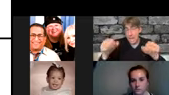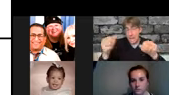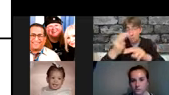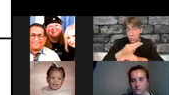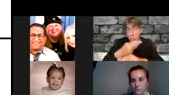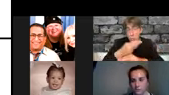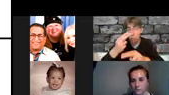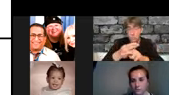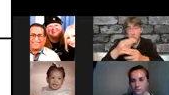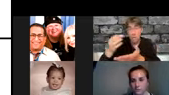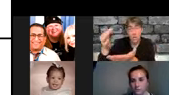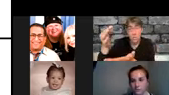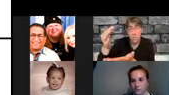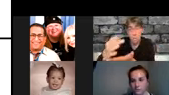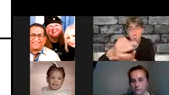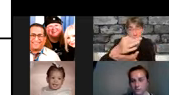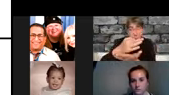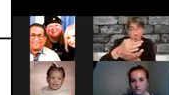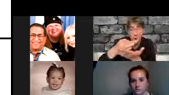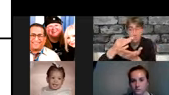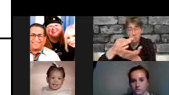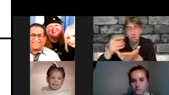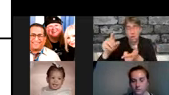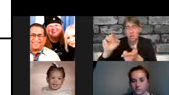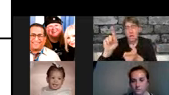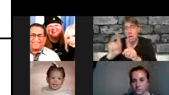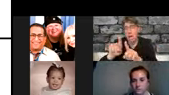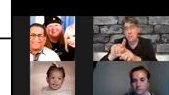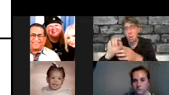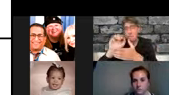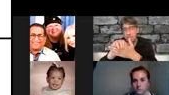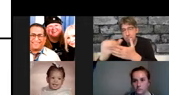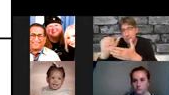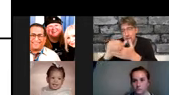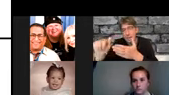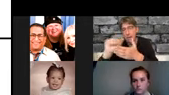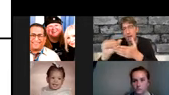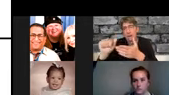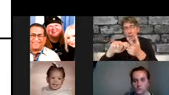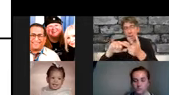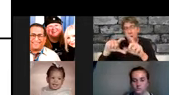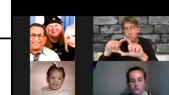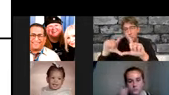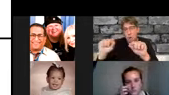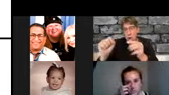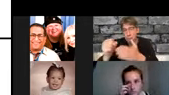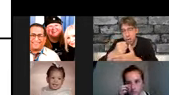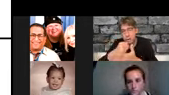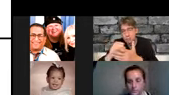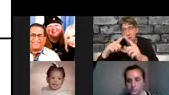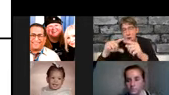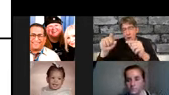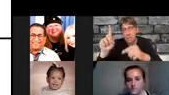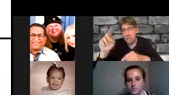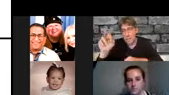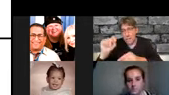coinage as well as bills and, you know, credit card or debit card? Sure. Thank you very